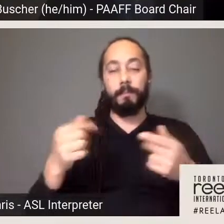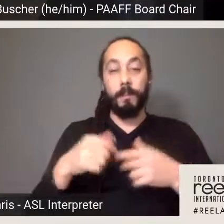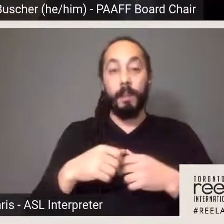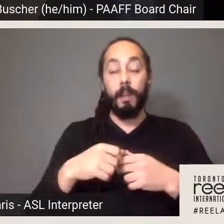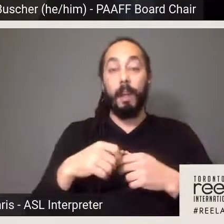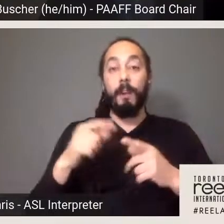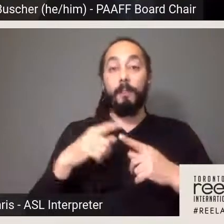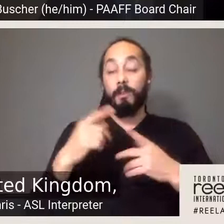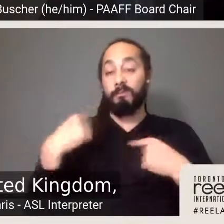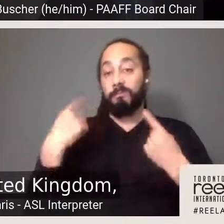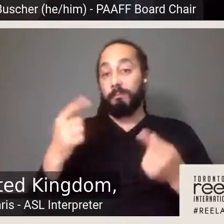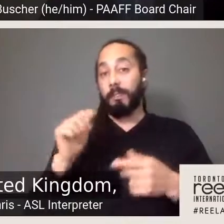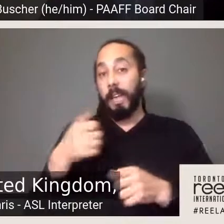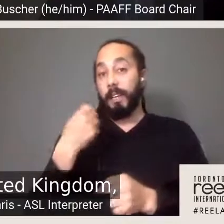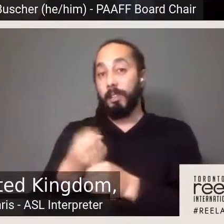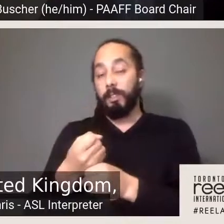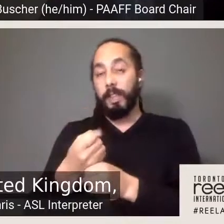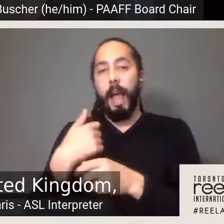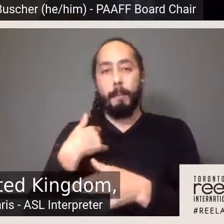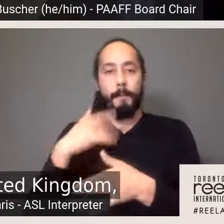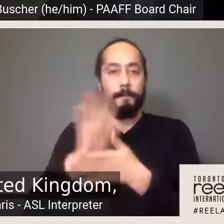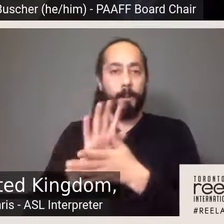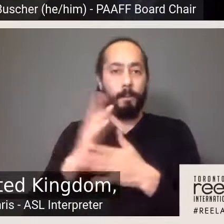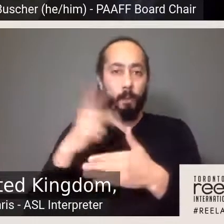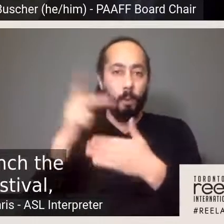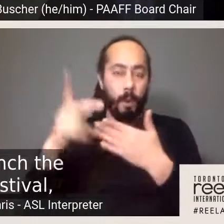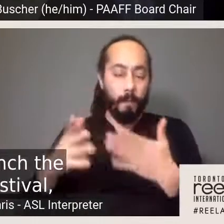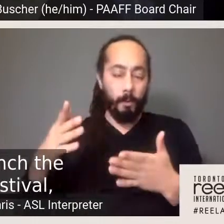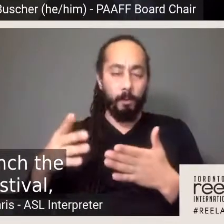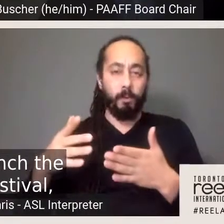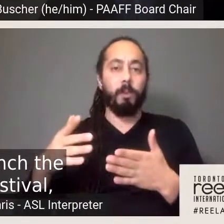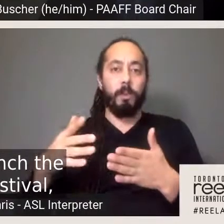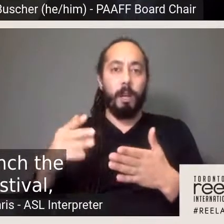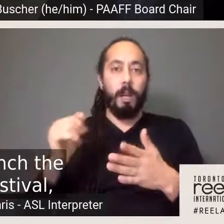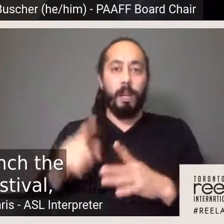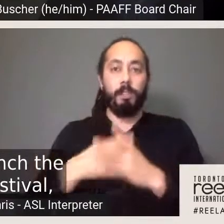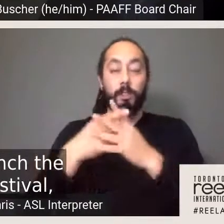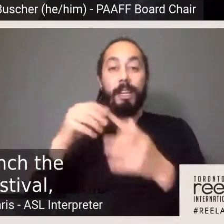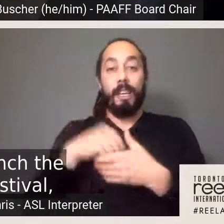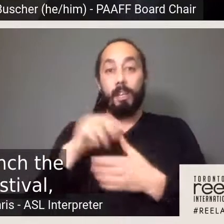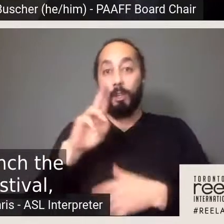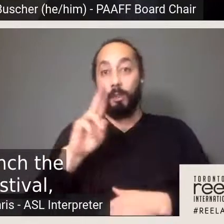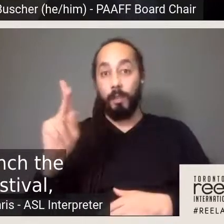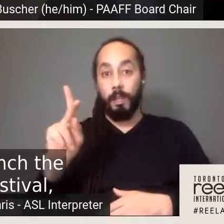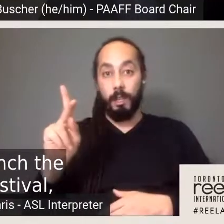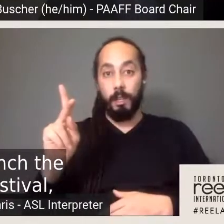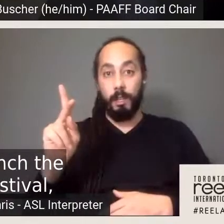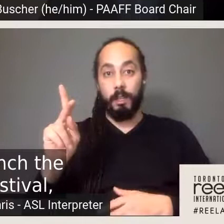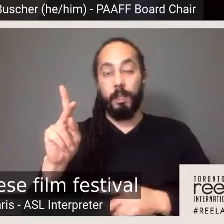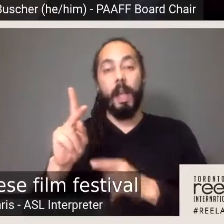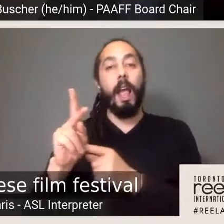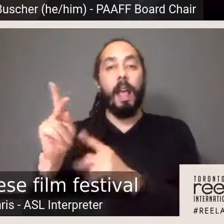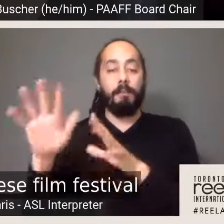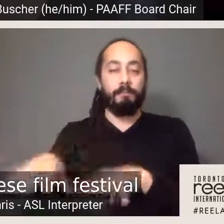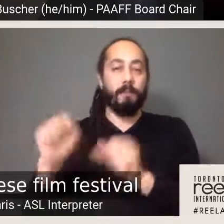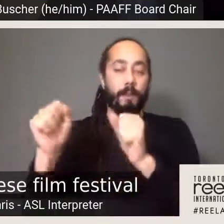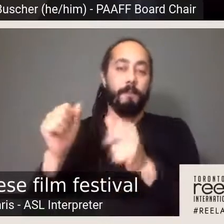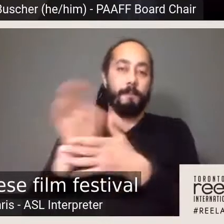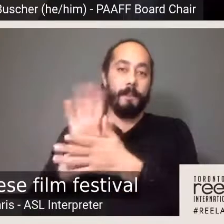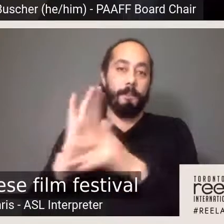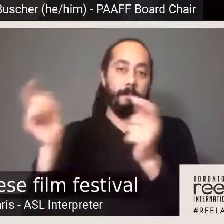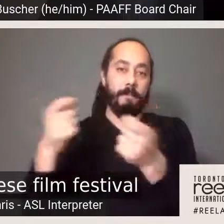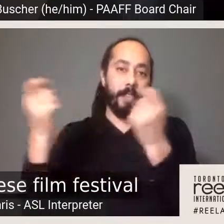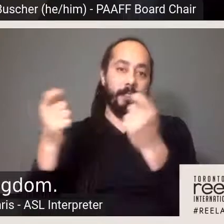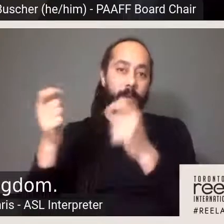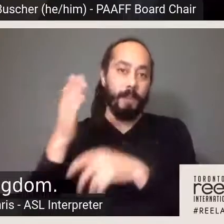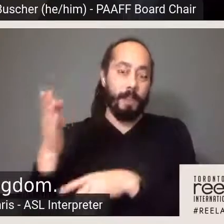programmer, first working in the United Kingdom, helping to co-launch the Zipangu Film Festival, which was the first Japanese